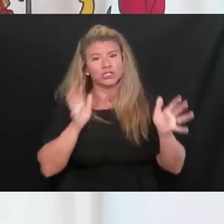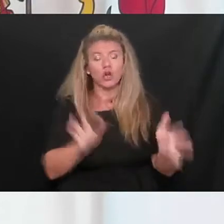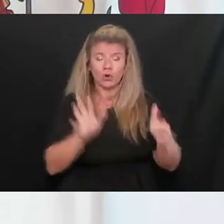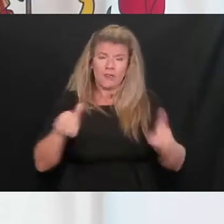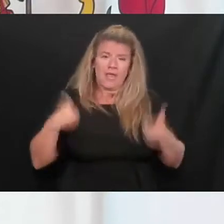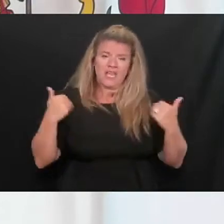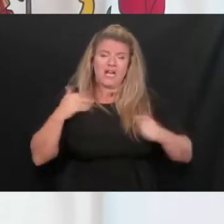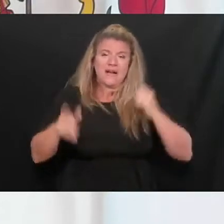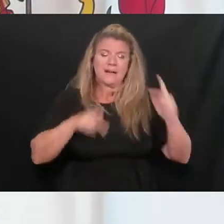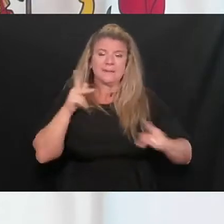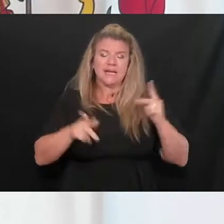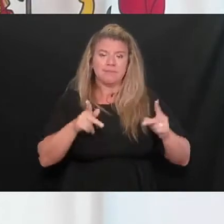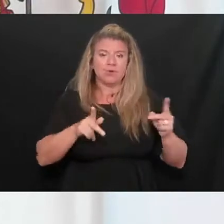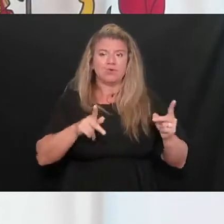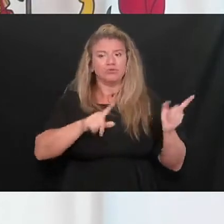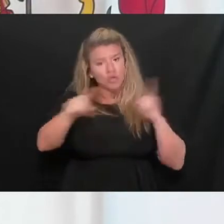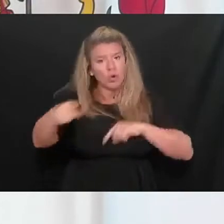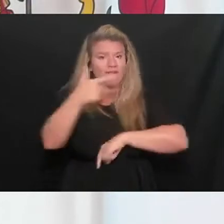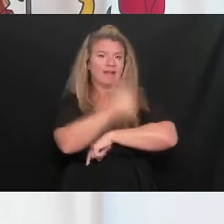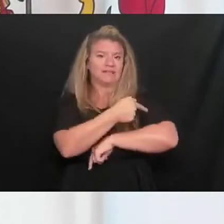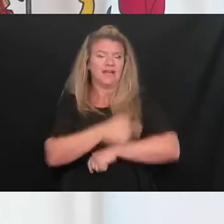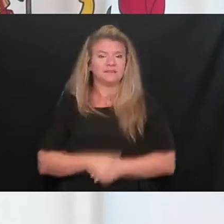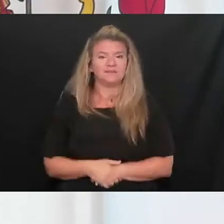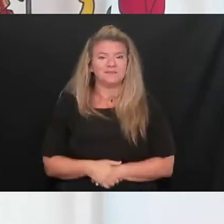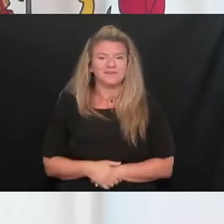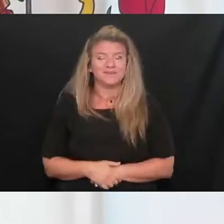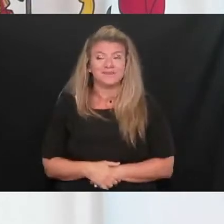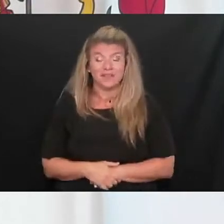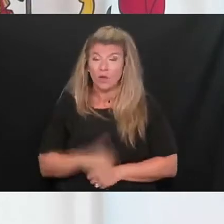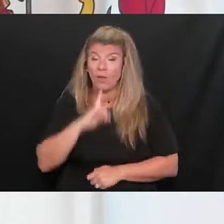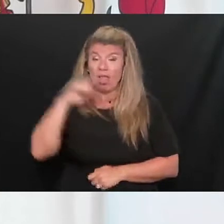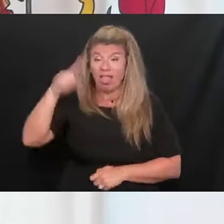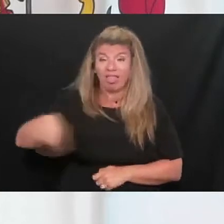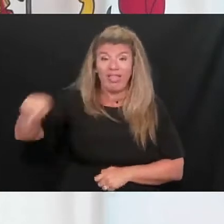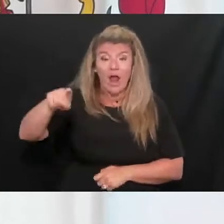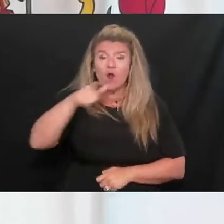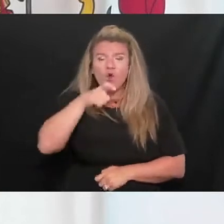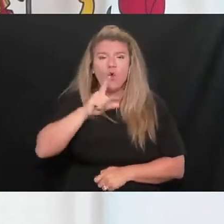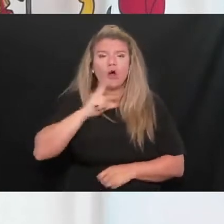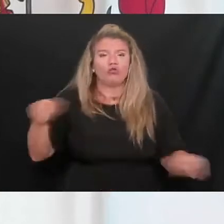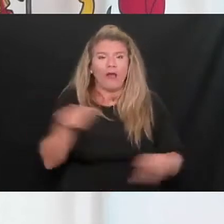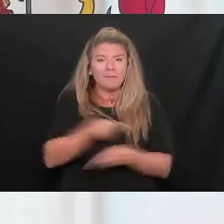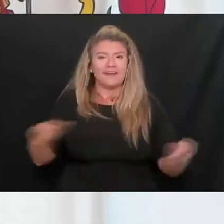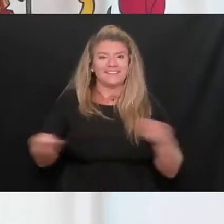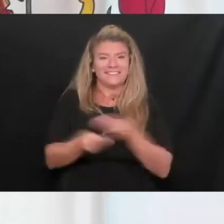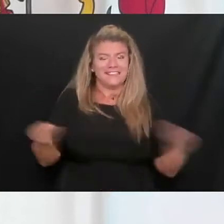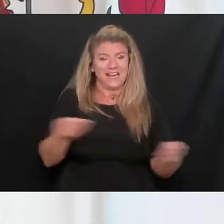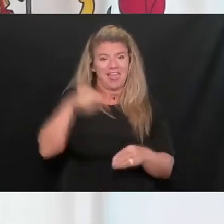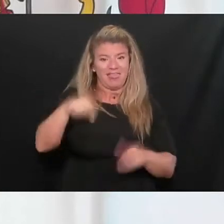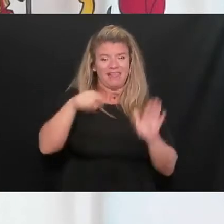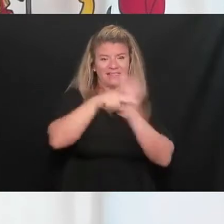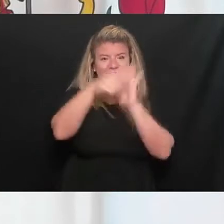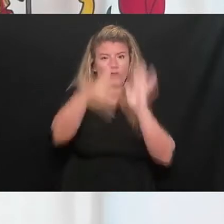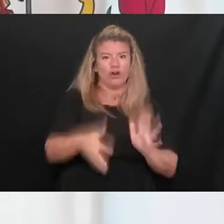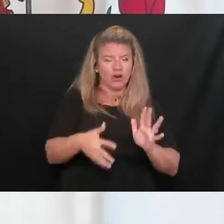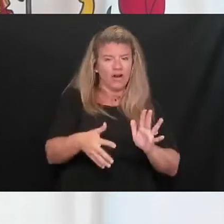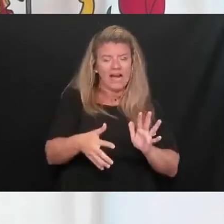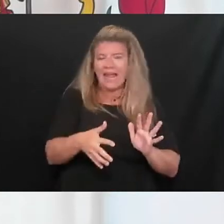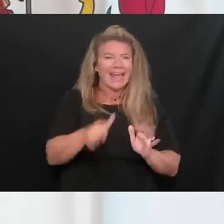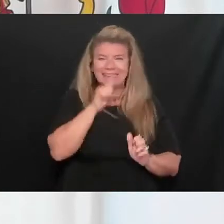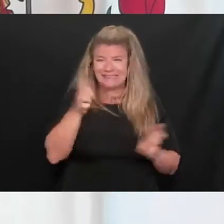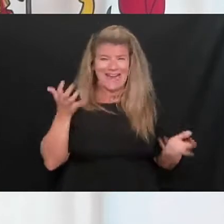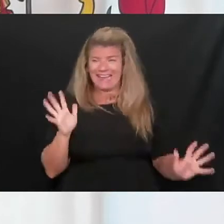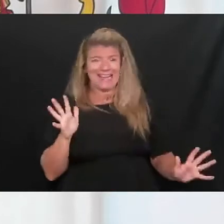young people to be vaccinated. They're the biggest transmitters of this terrible killer, and it's not